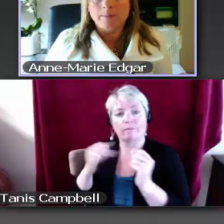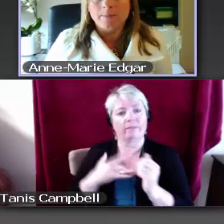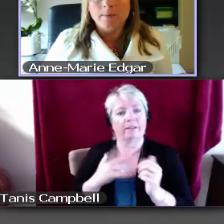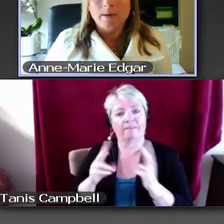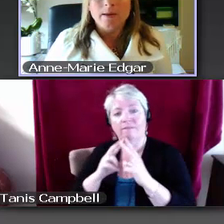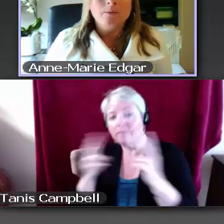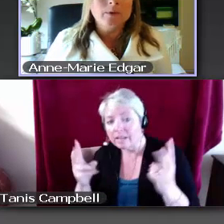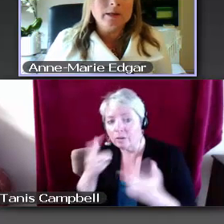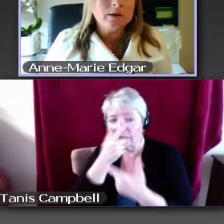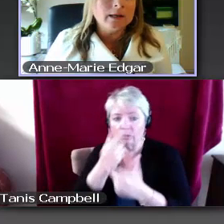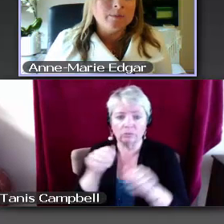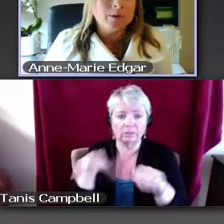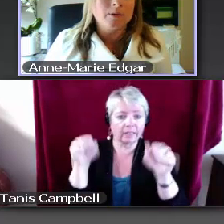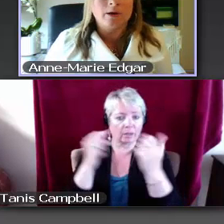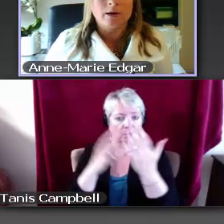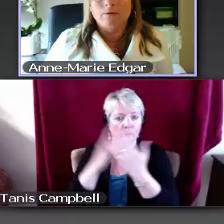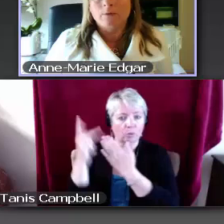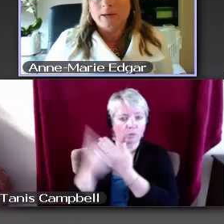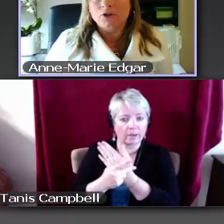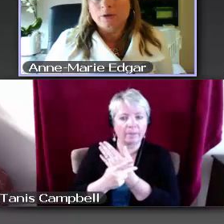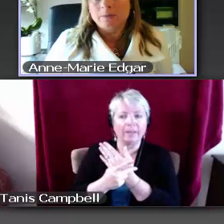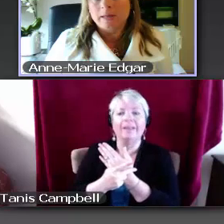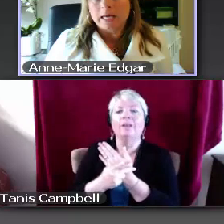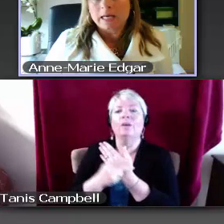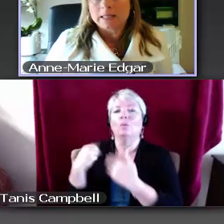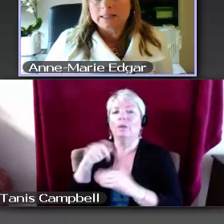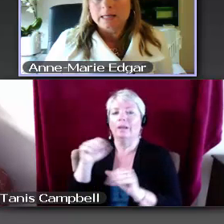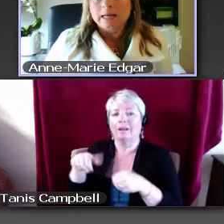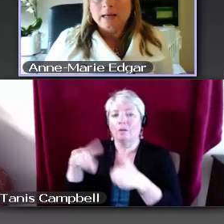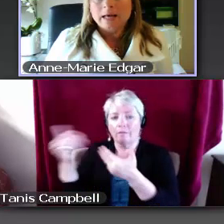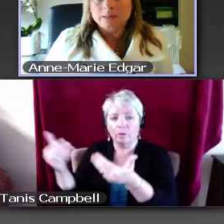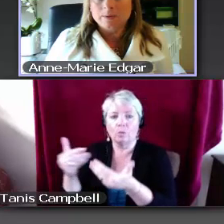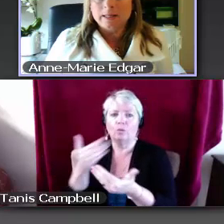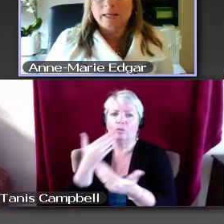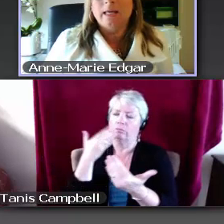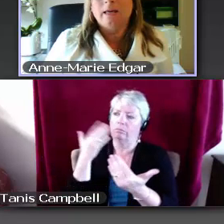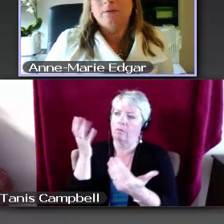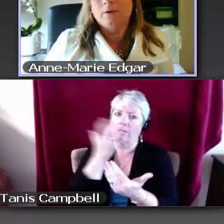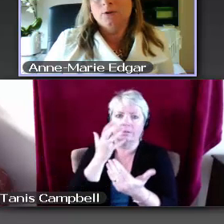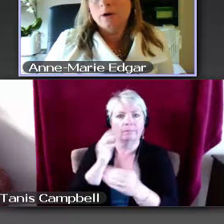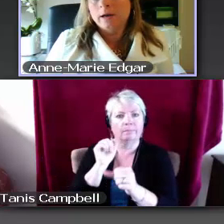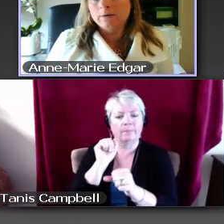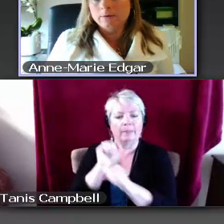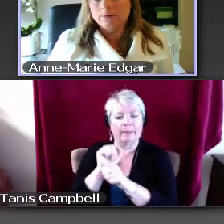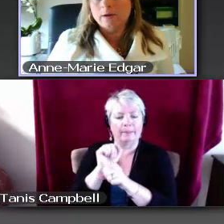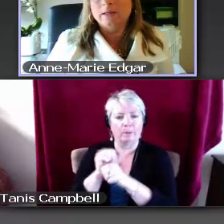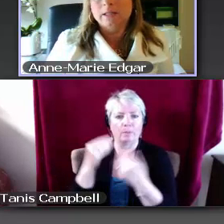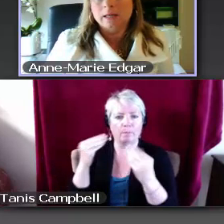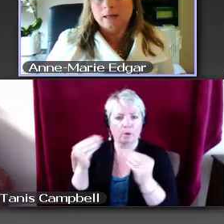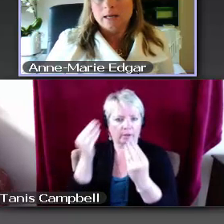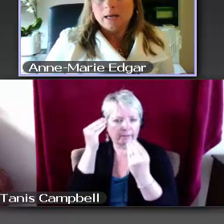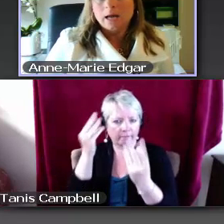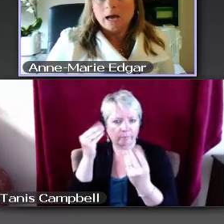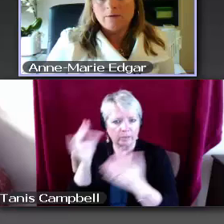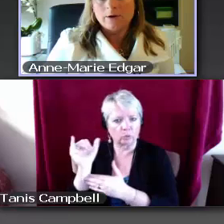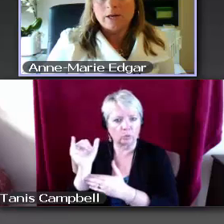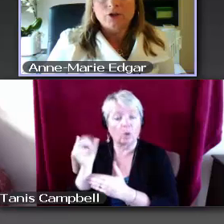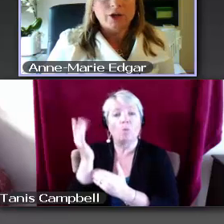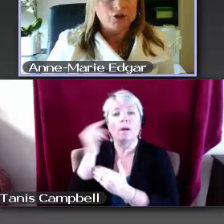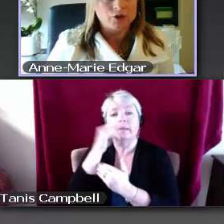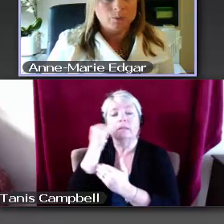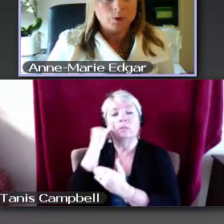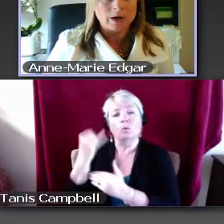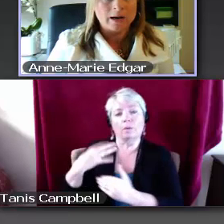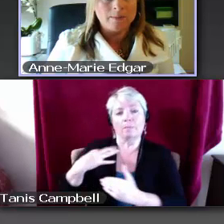the program really good labor market information, because that's really the key if you're trying for funding for